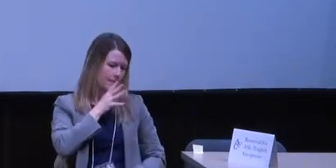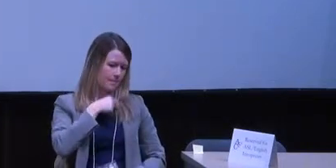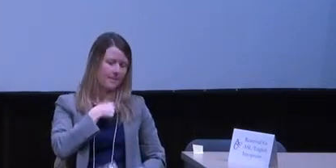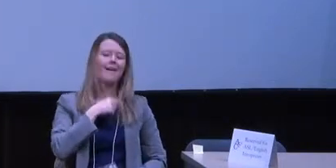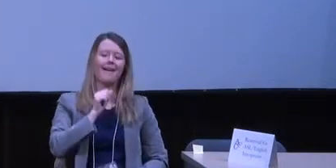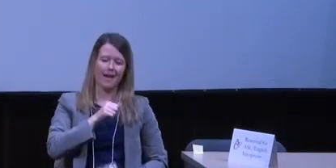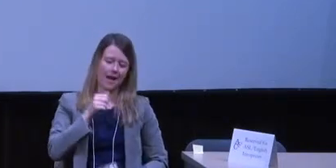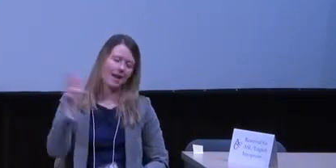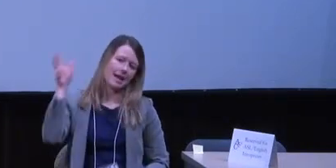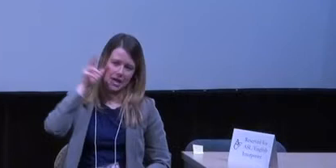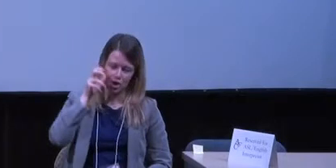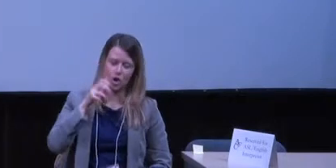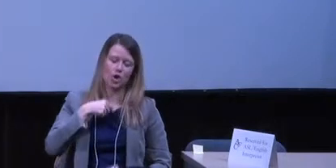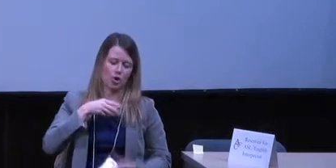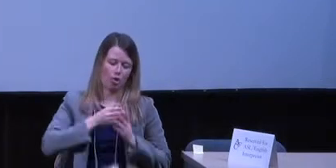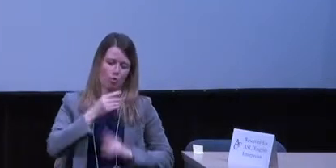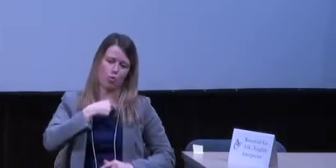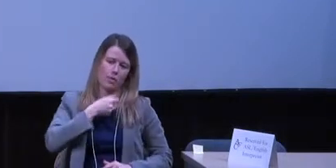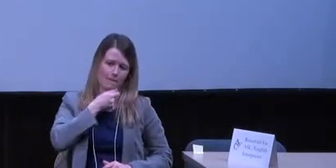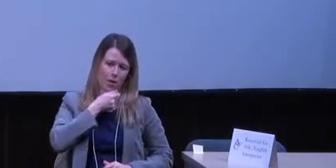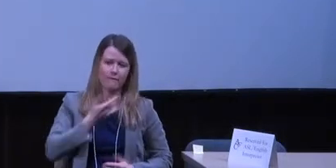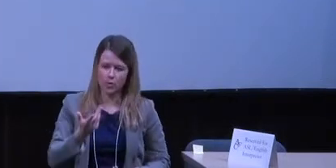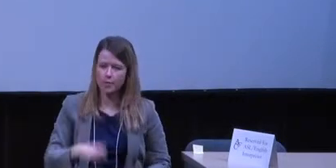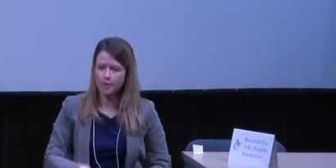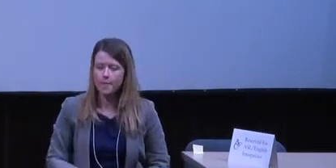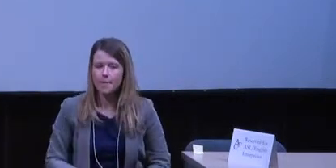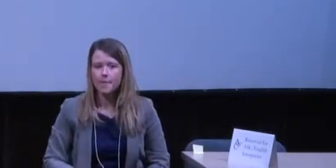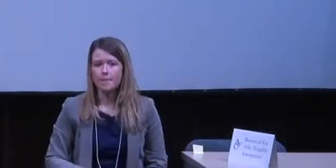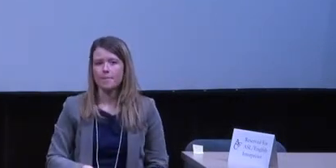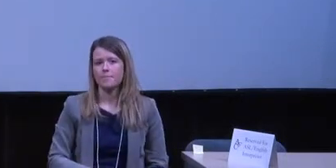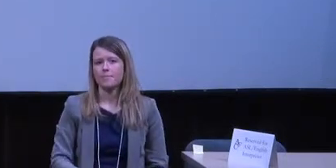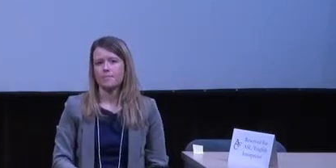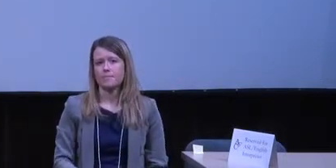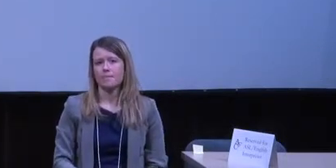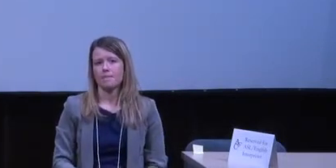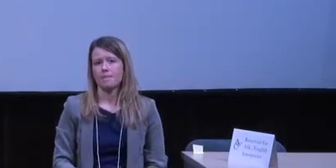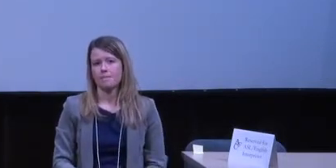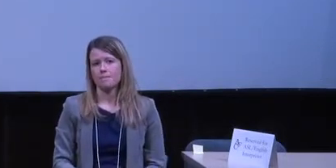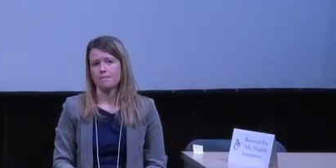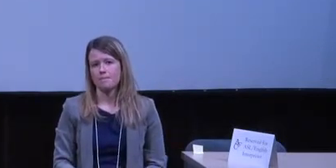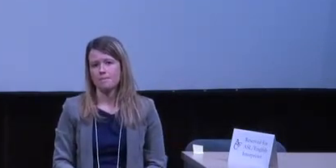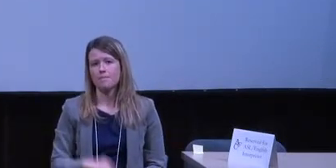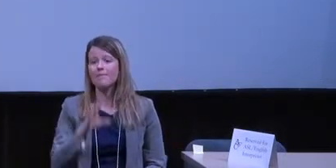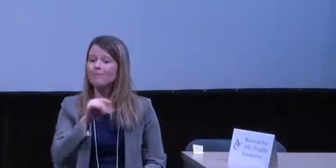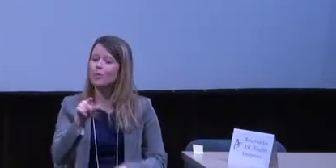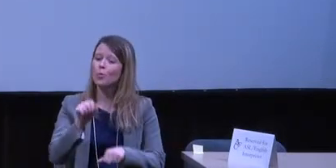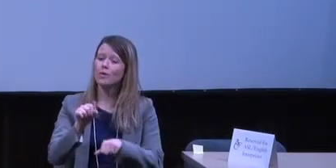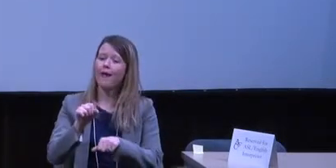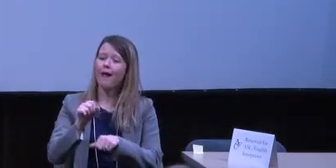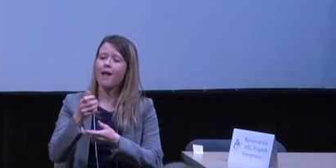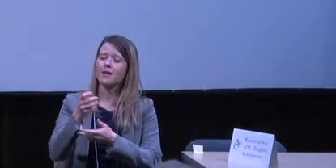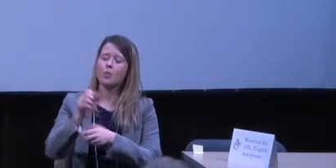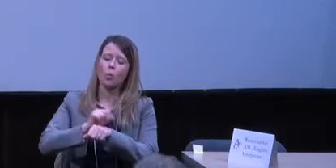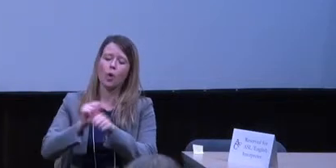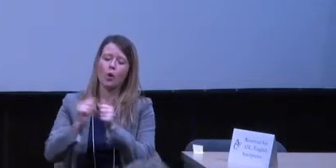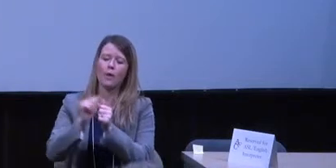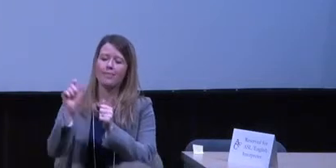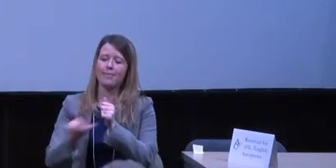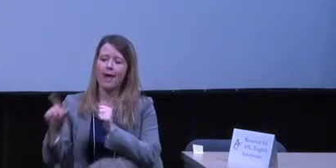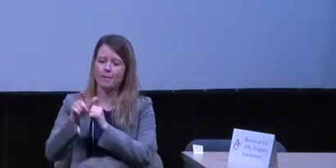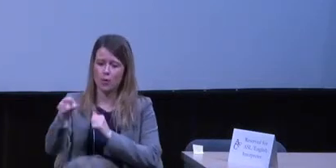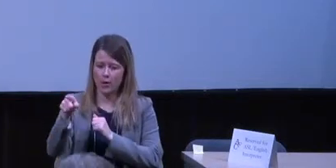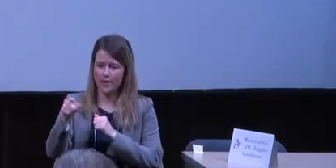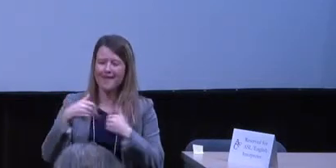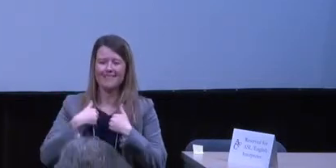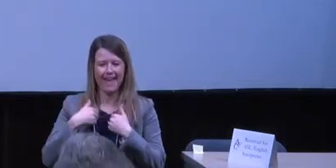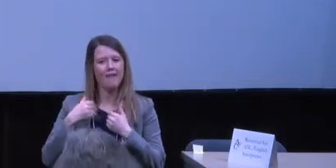said. You can also work with the library. They have all the feature-length films